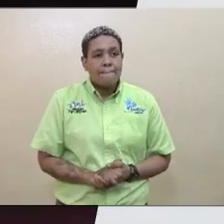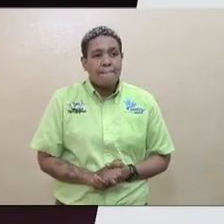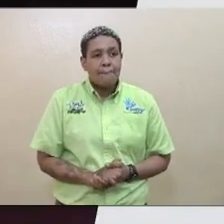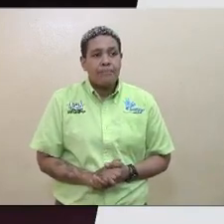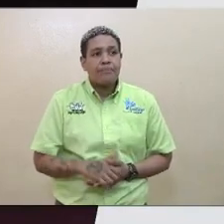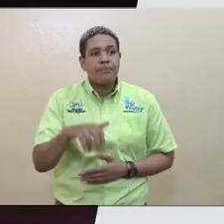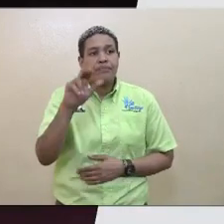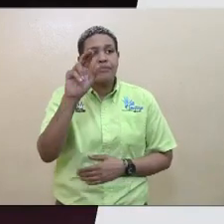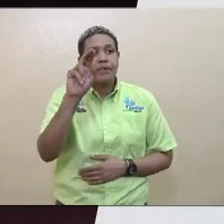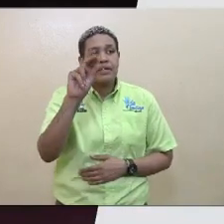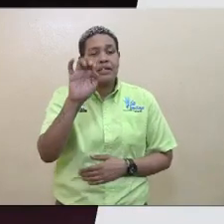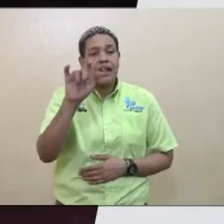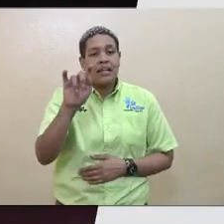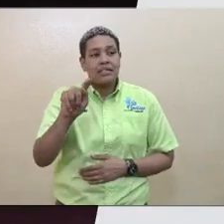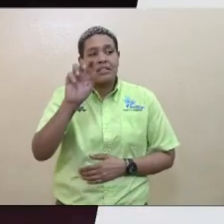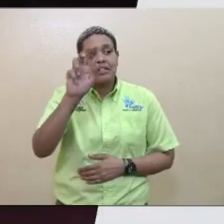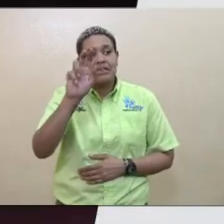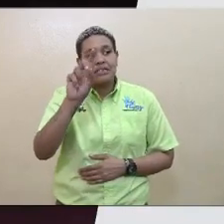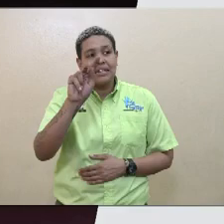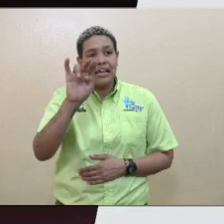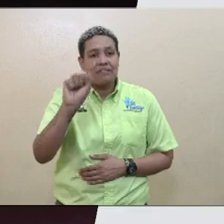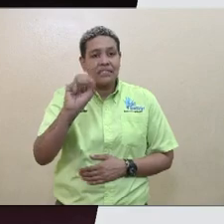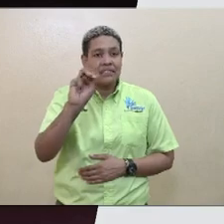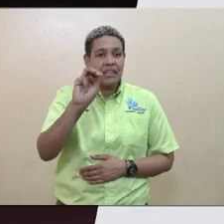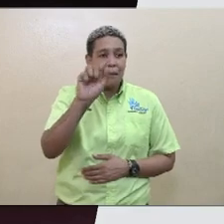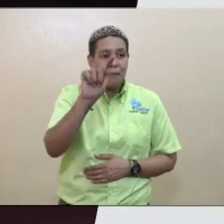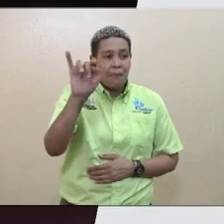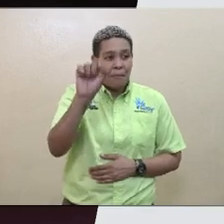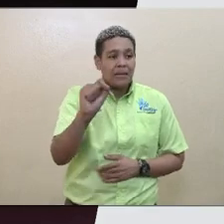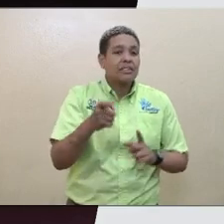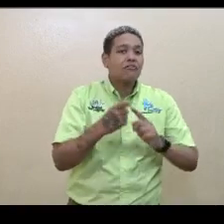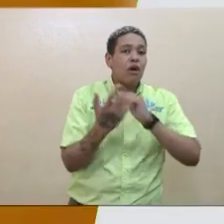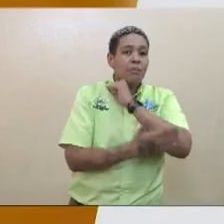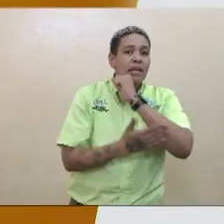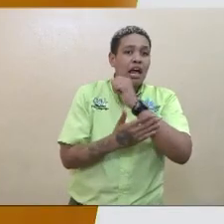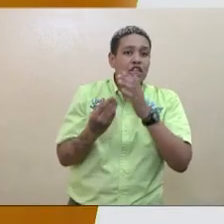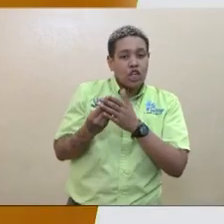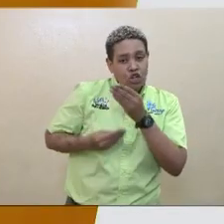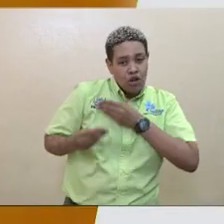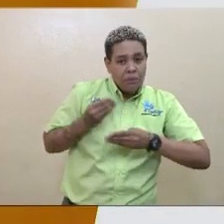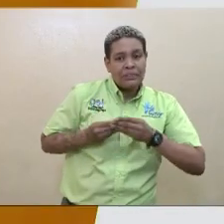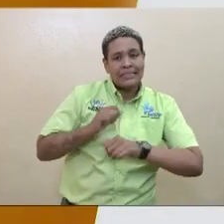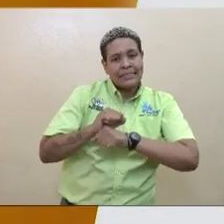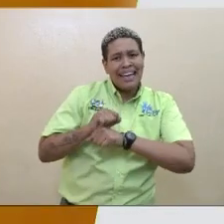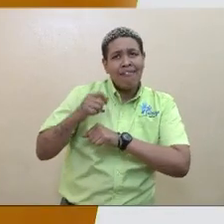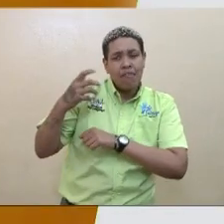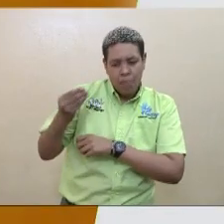Mrs. Lalita Davis Mattis, from the National Reparations Committee.